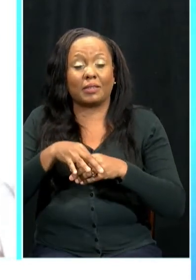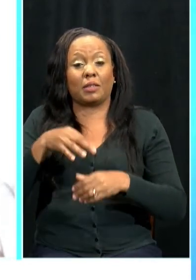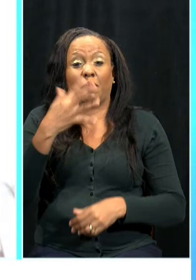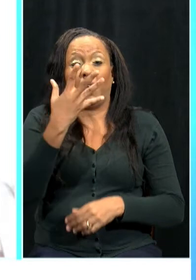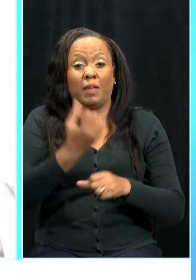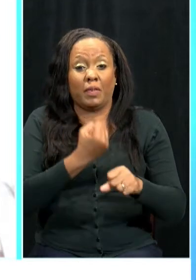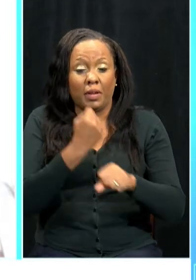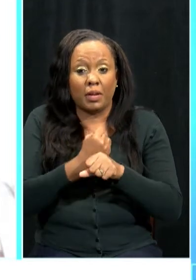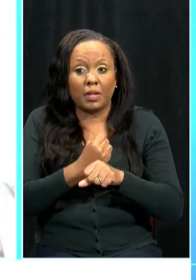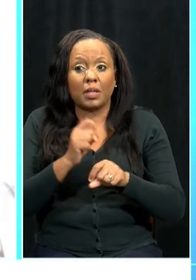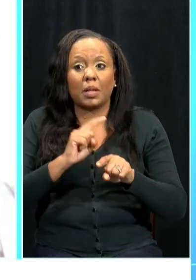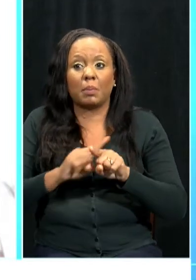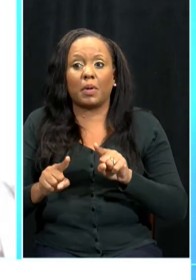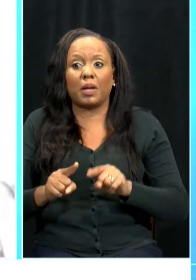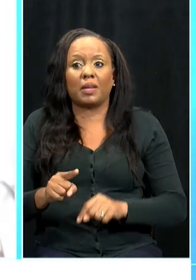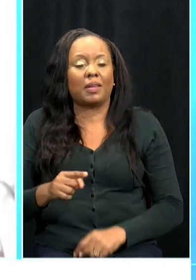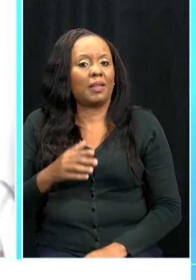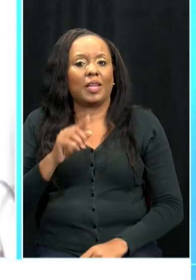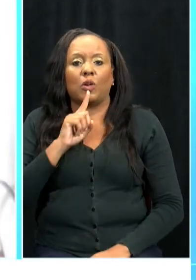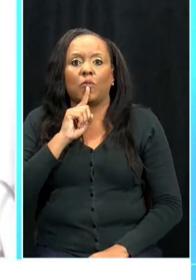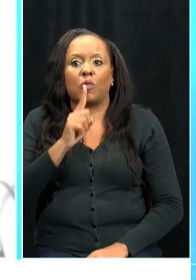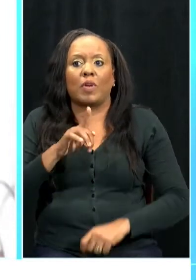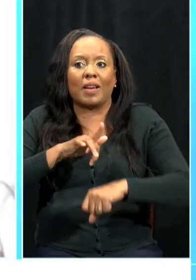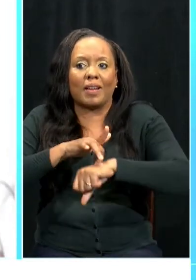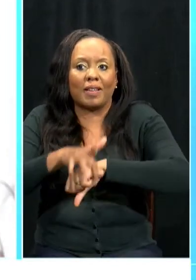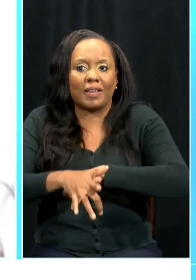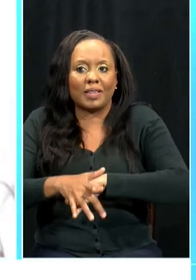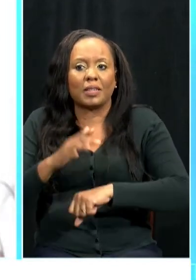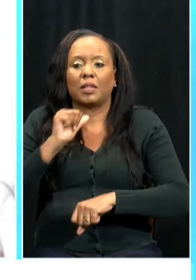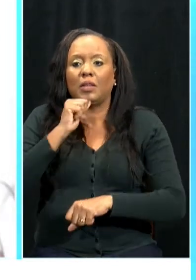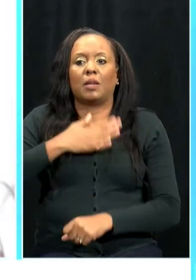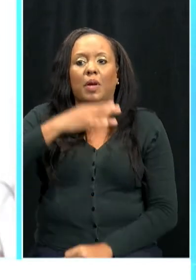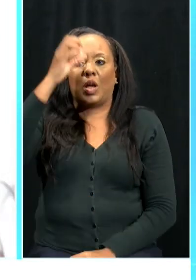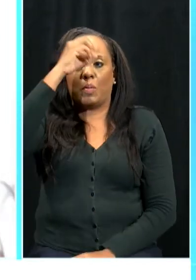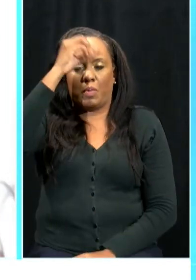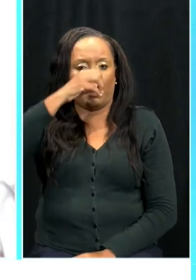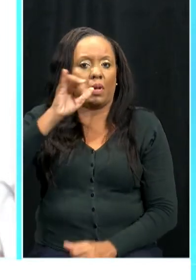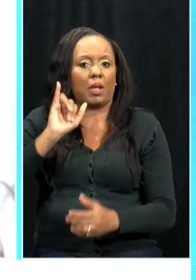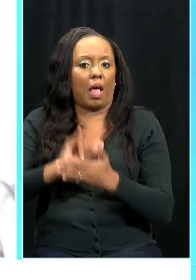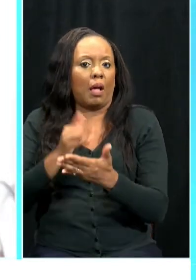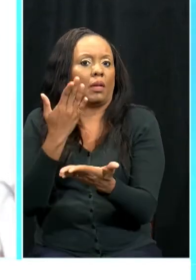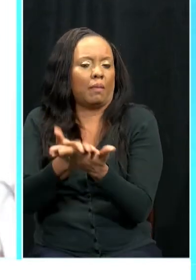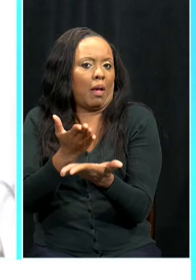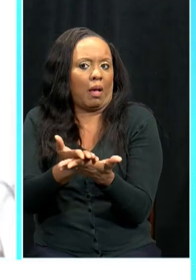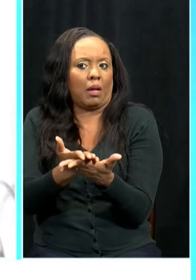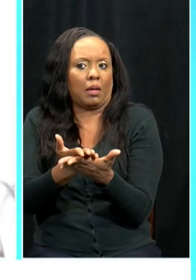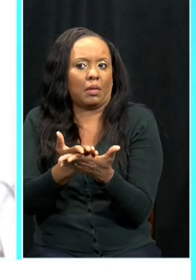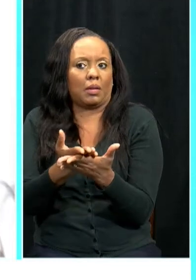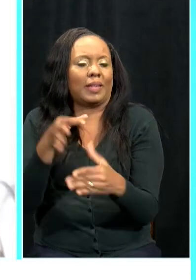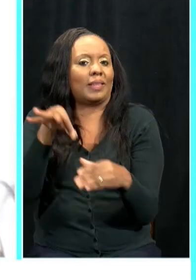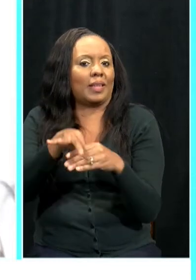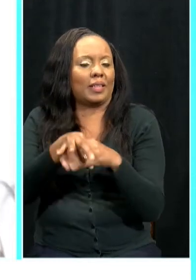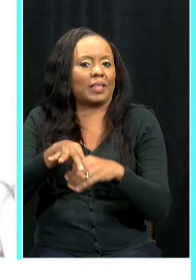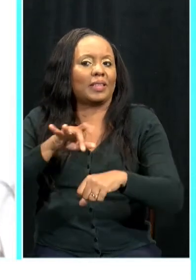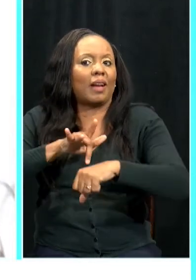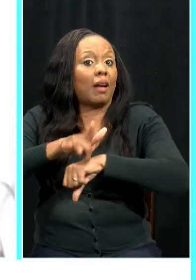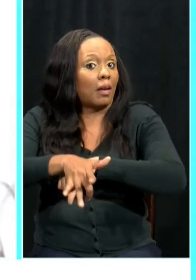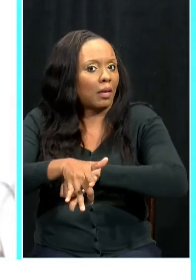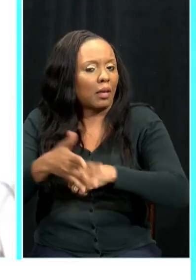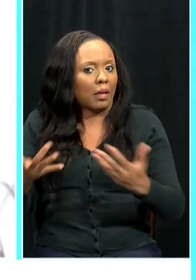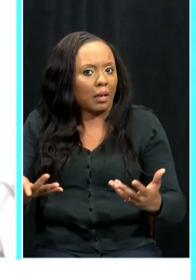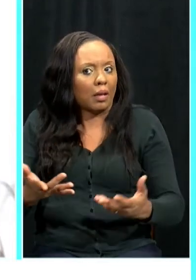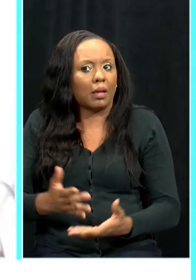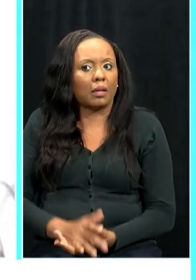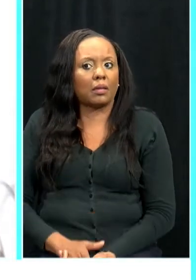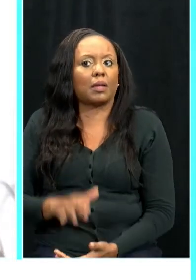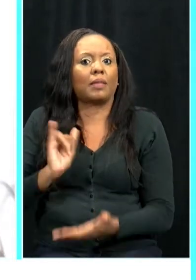an election 3 years. But that's a fact. That ain't no opinion. The fact is that the election No, is no, early, because and surely it's can call just